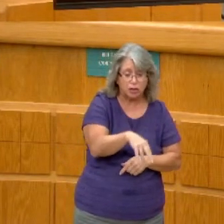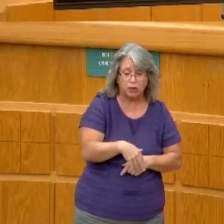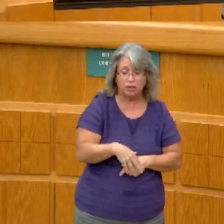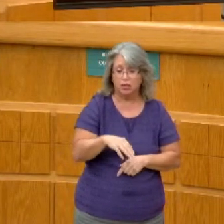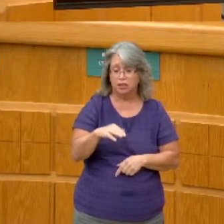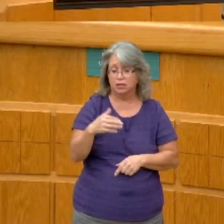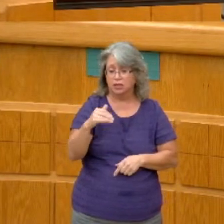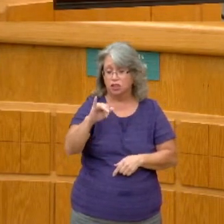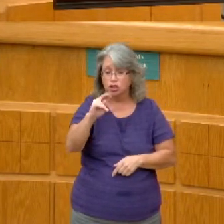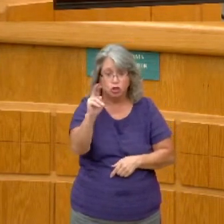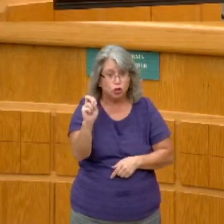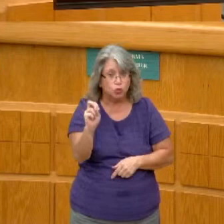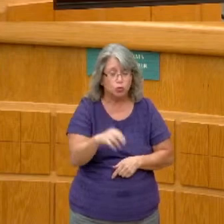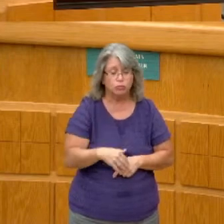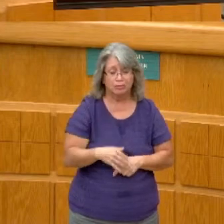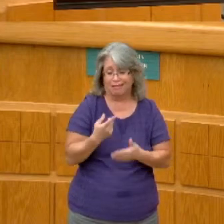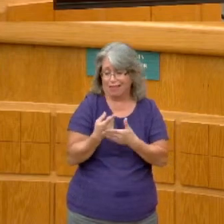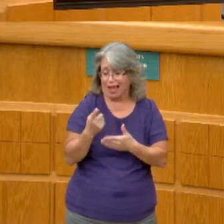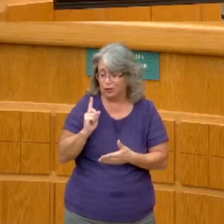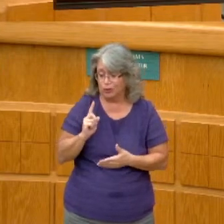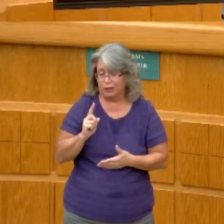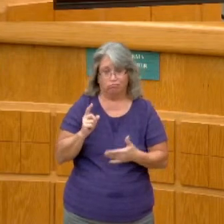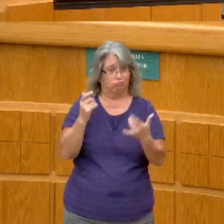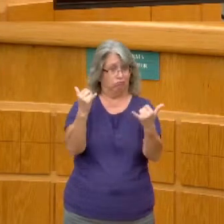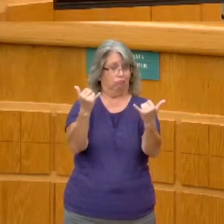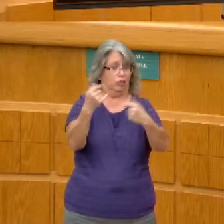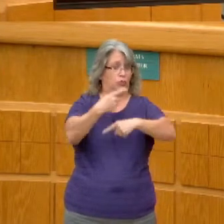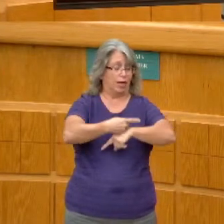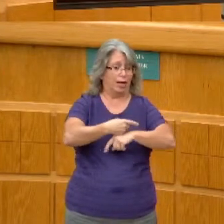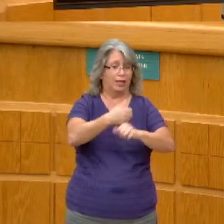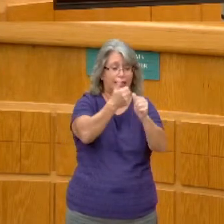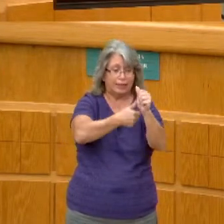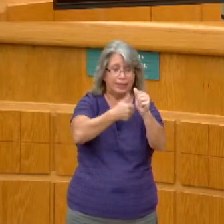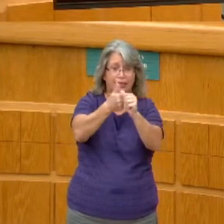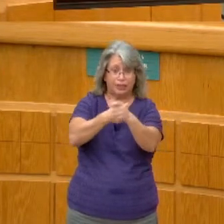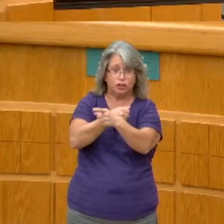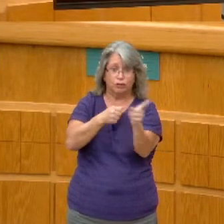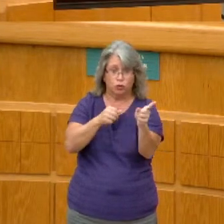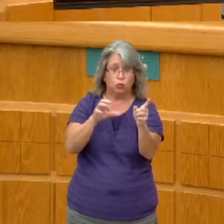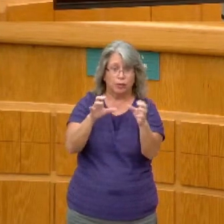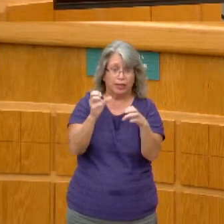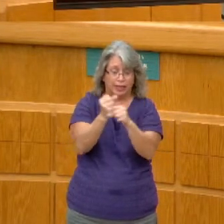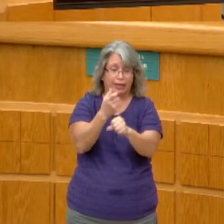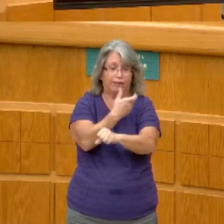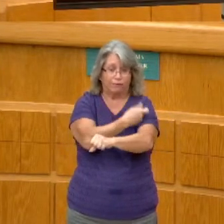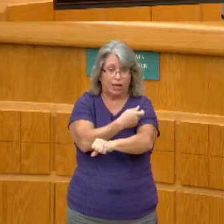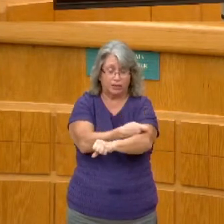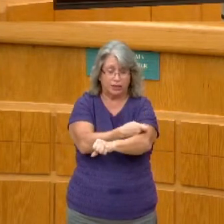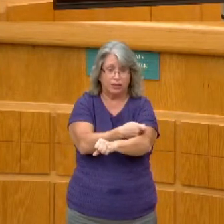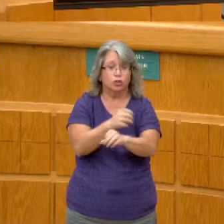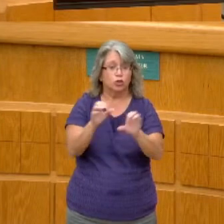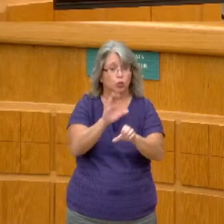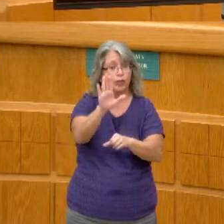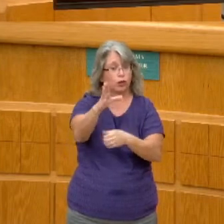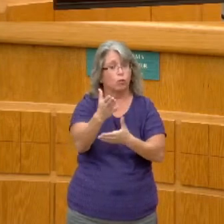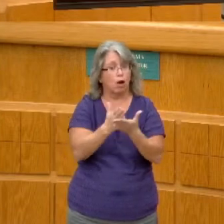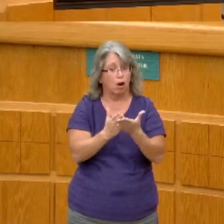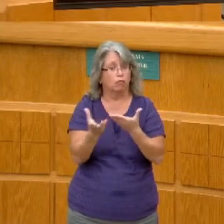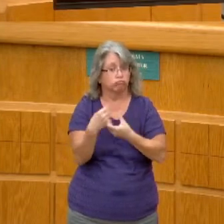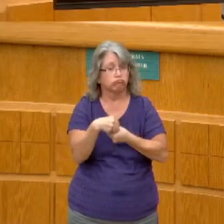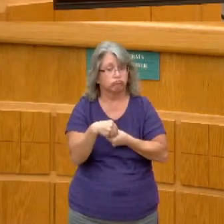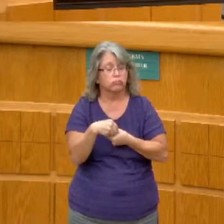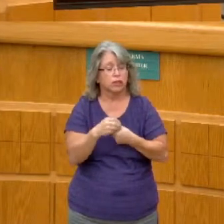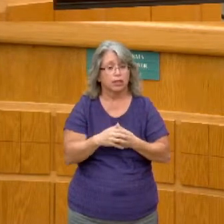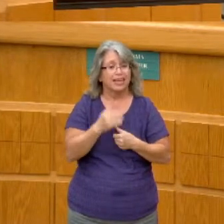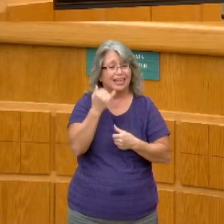week, or just today. Each of you are doing your part. And if you did get vaccinated recently,